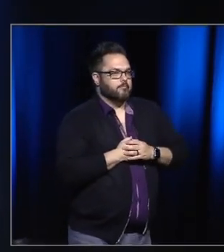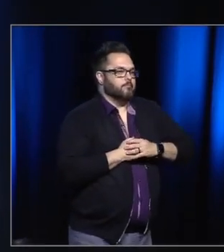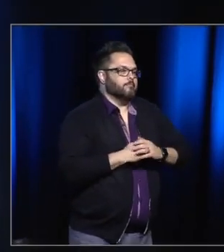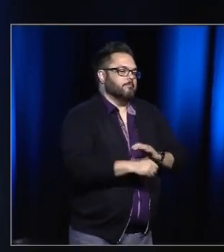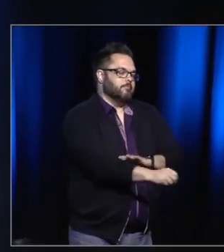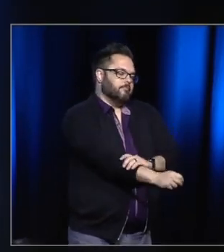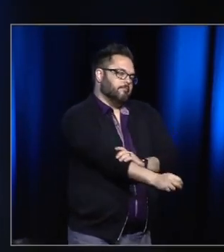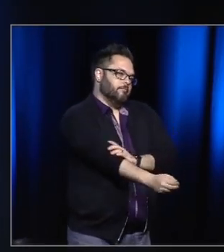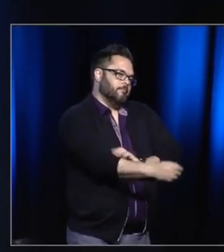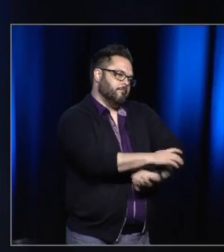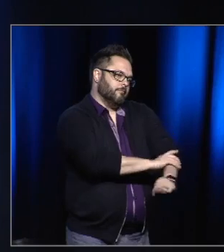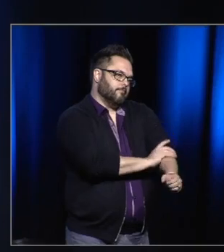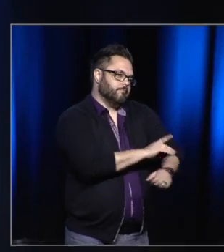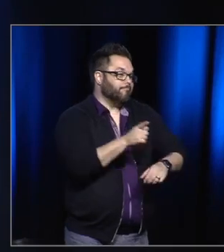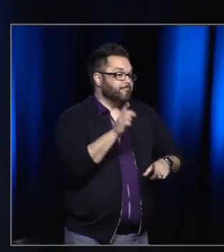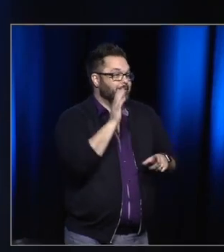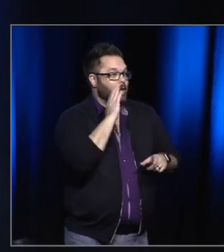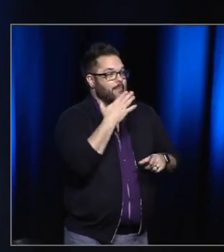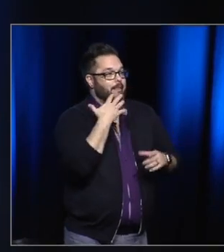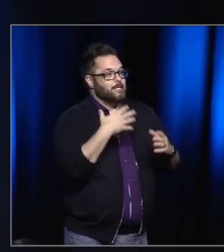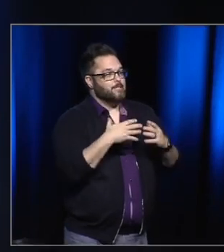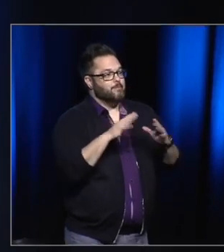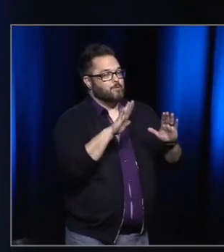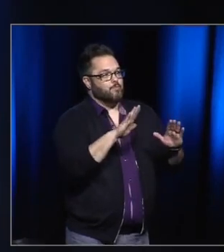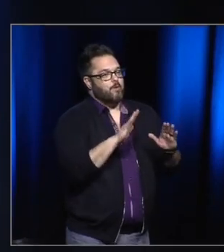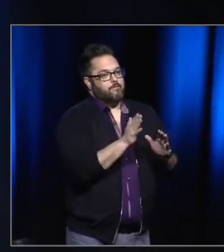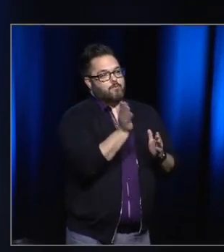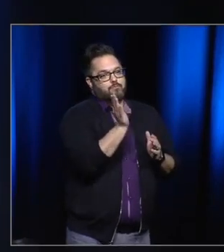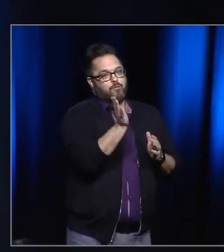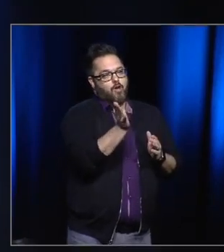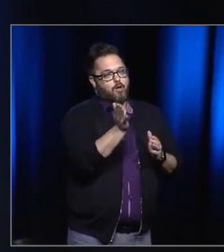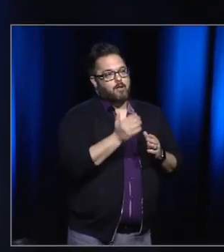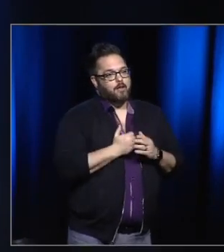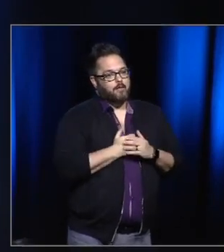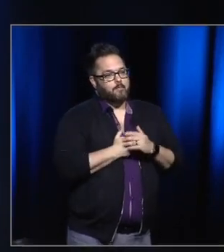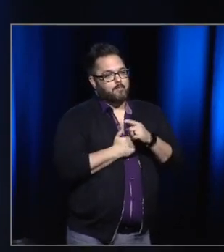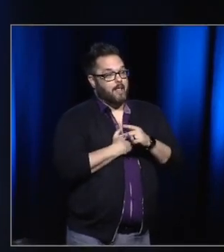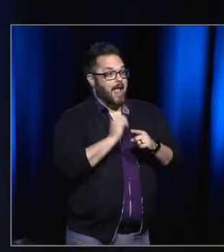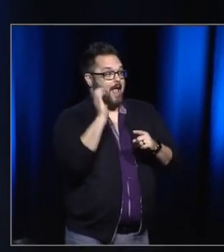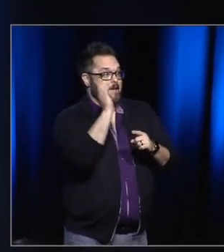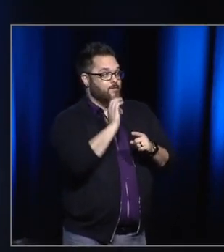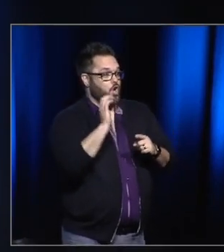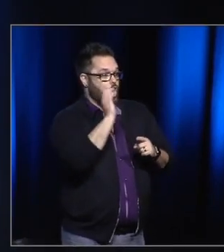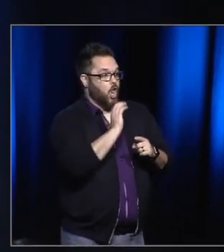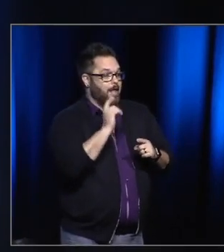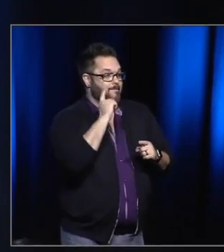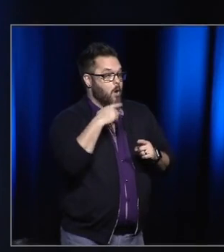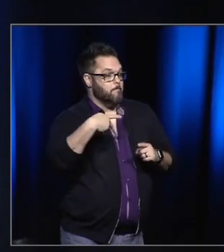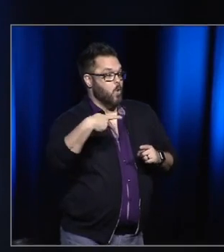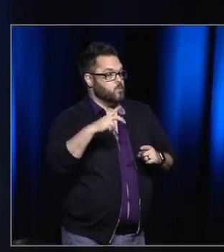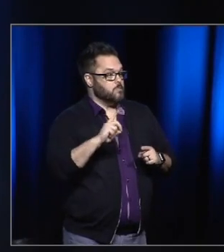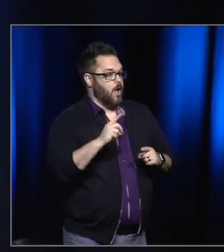Hello. Thank you so much. That was a great talk. If you're looking for a postdoc,